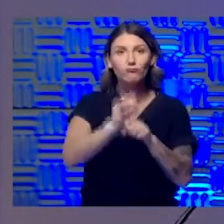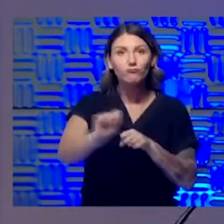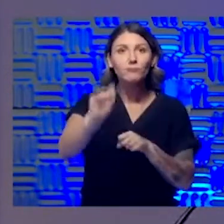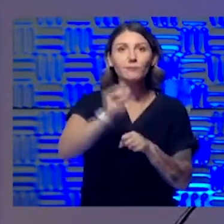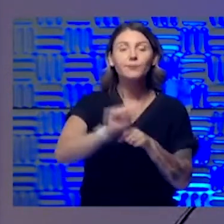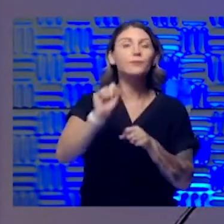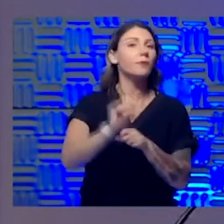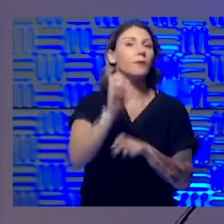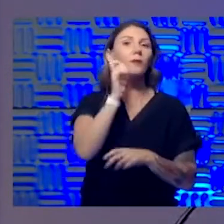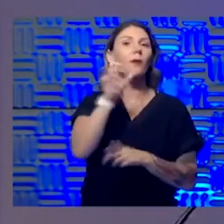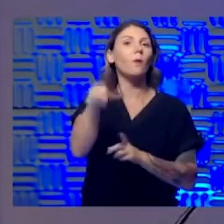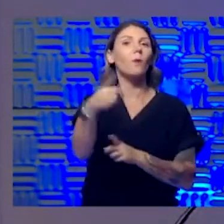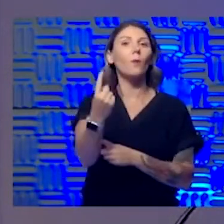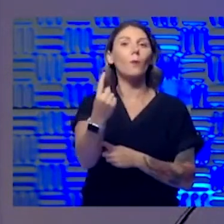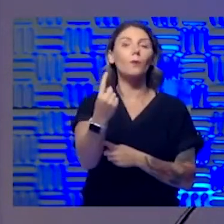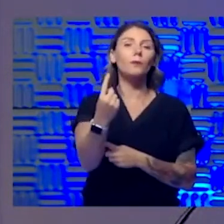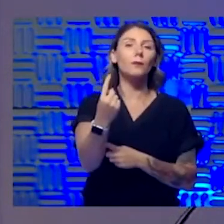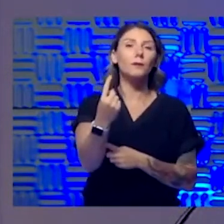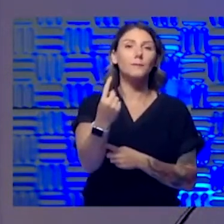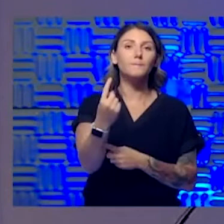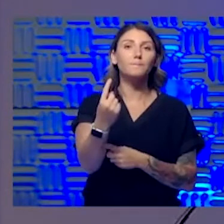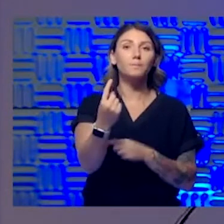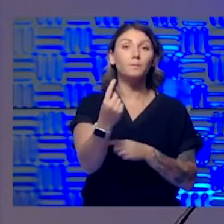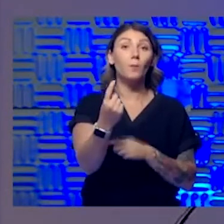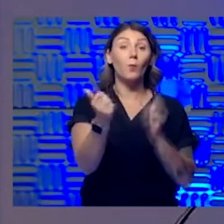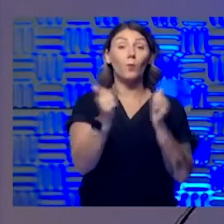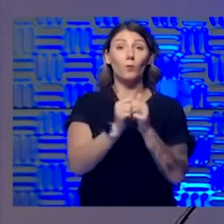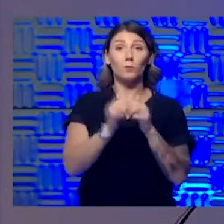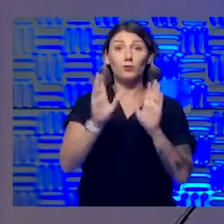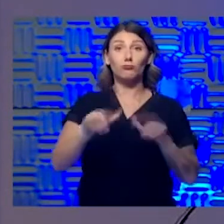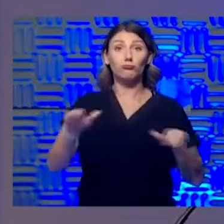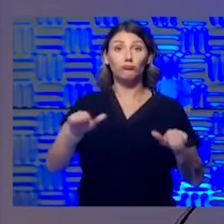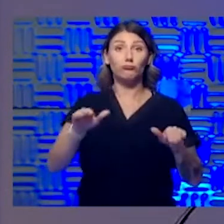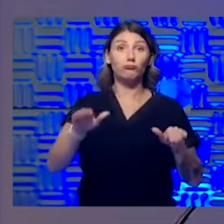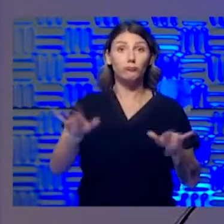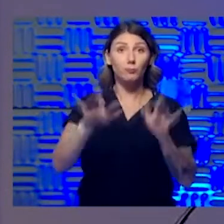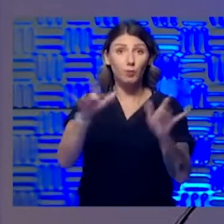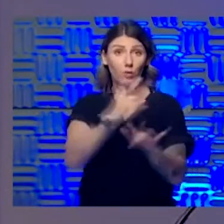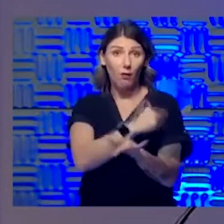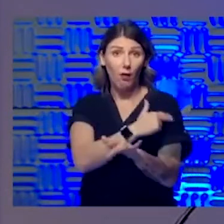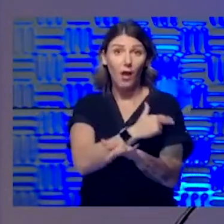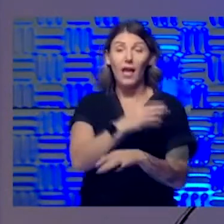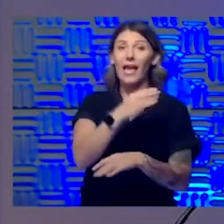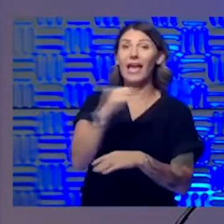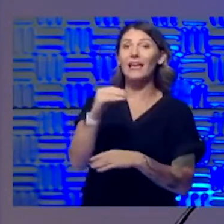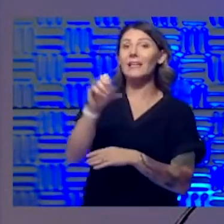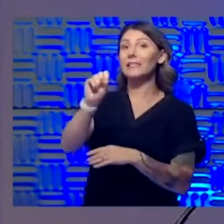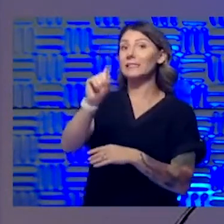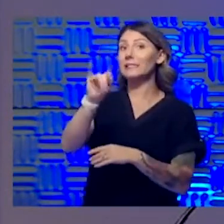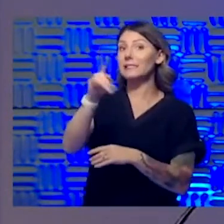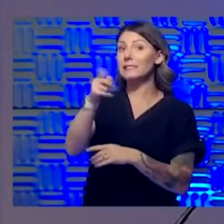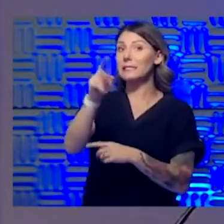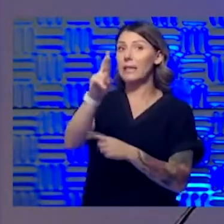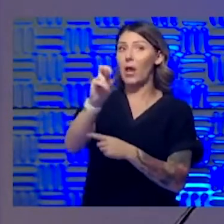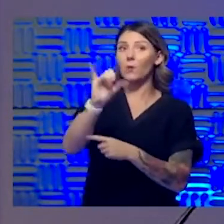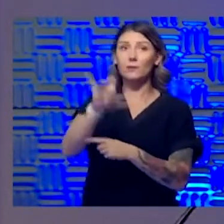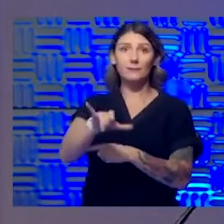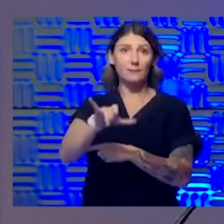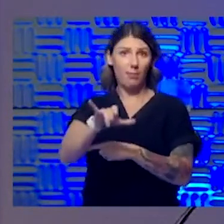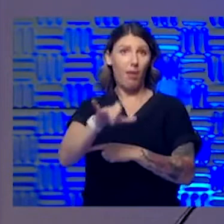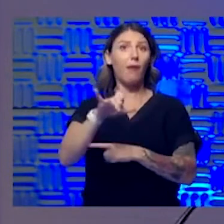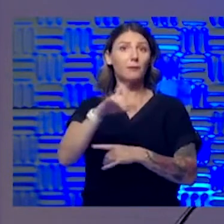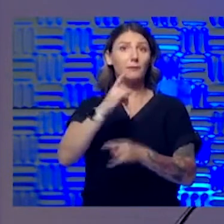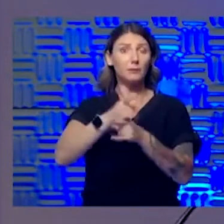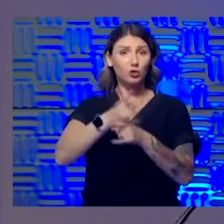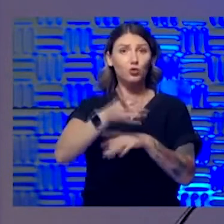not only with Children's Mercy, but the Stowers Institute, and of course, a lot of the infrastructure is